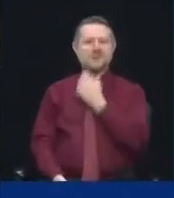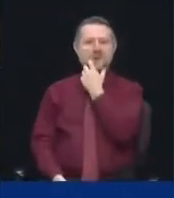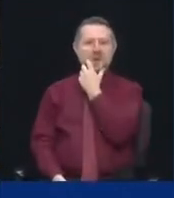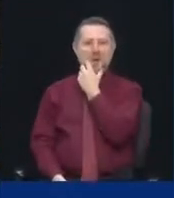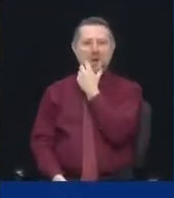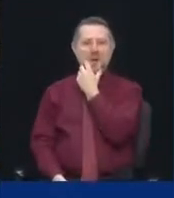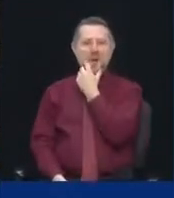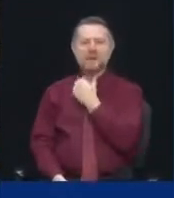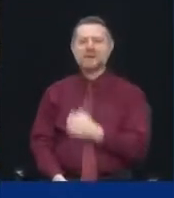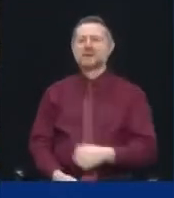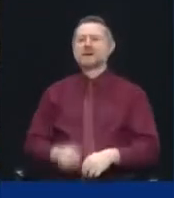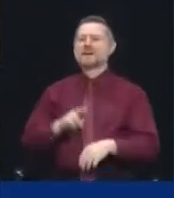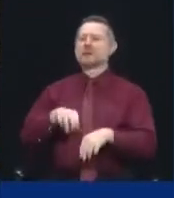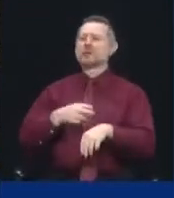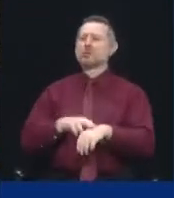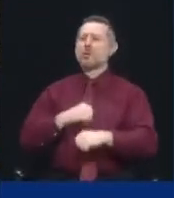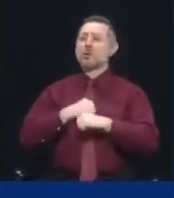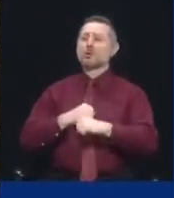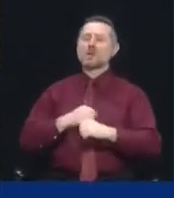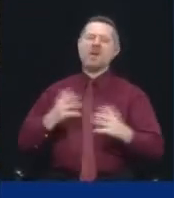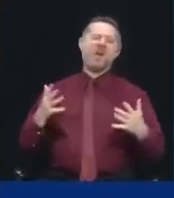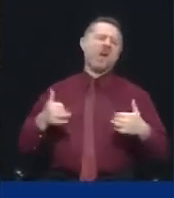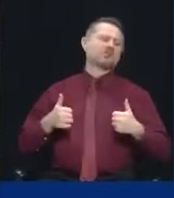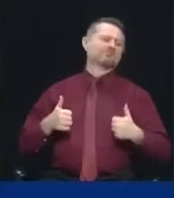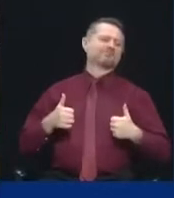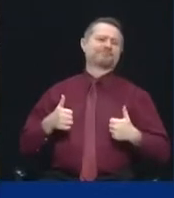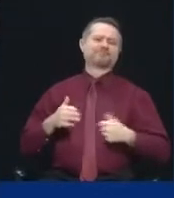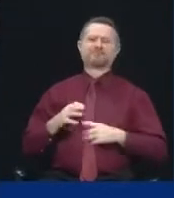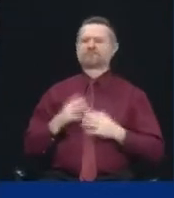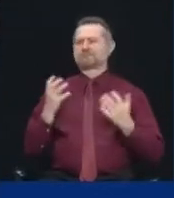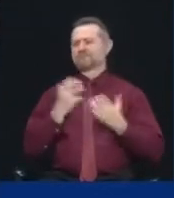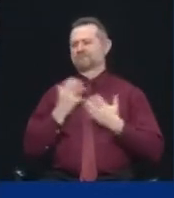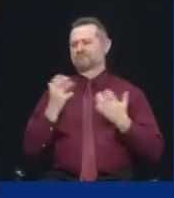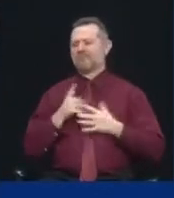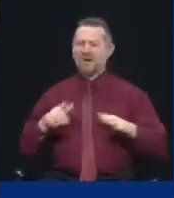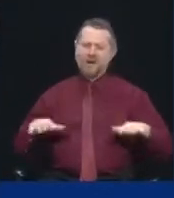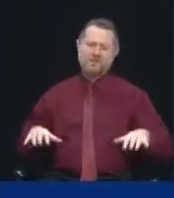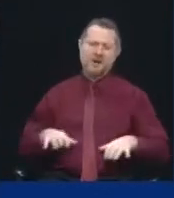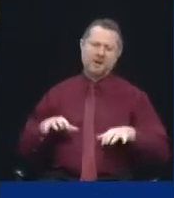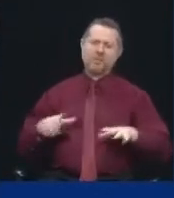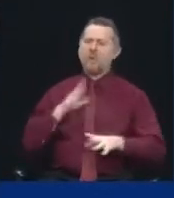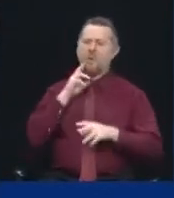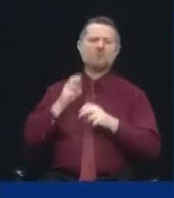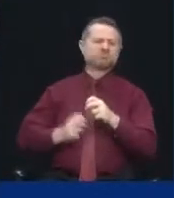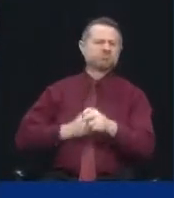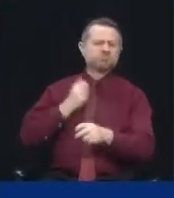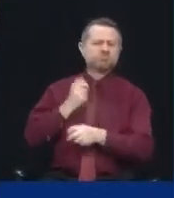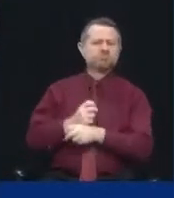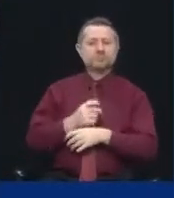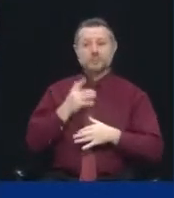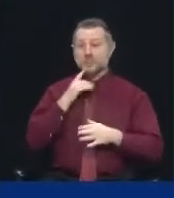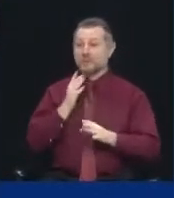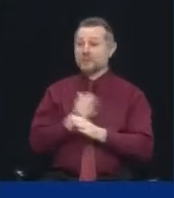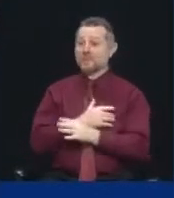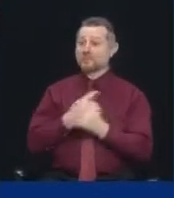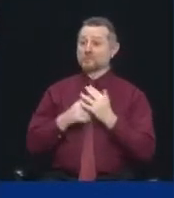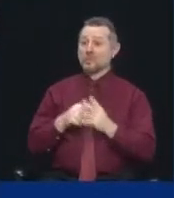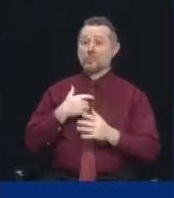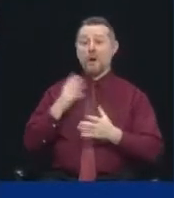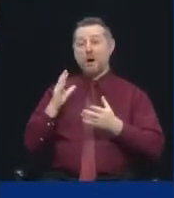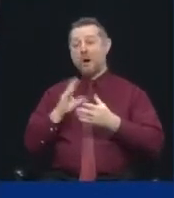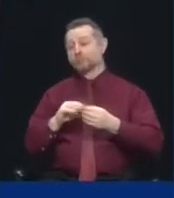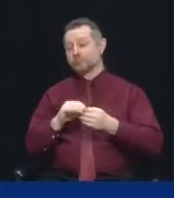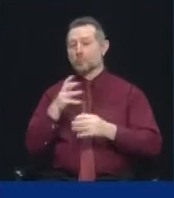National Guard has been fantastic. They really have stepped up all across the state. Before I begin my remarks today, I'd like to comment